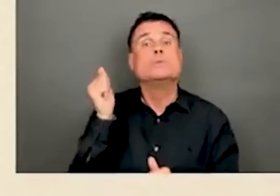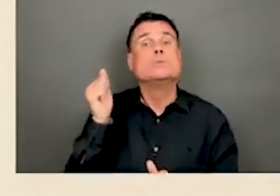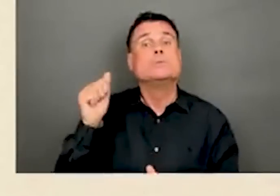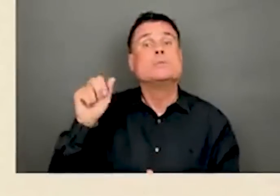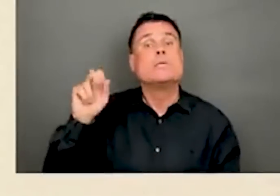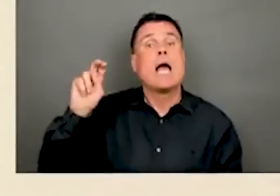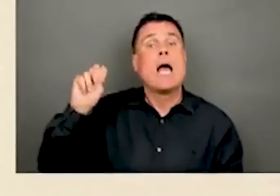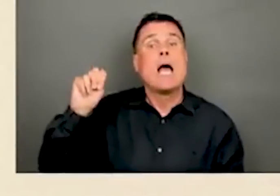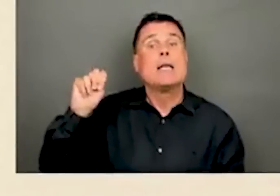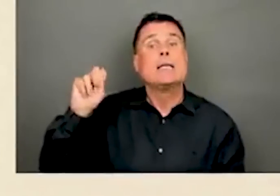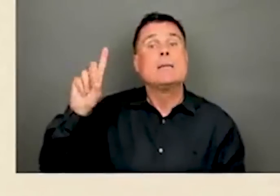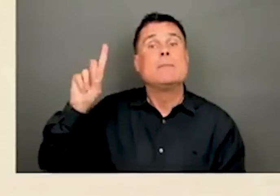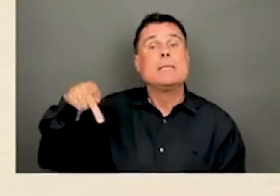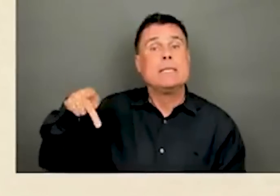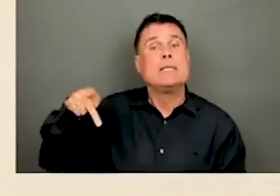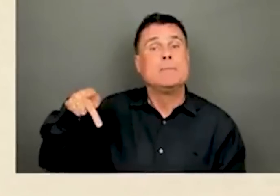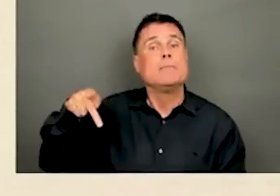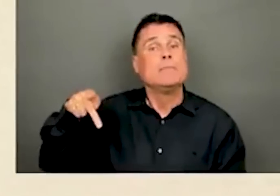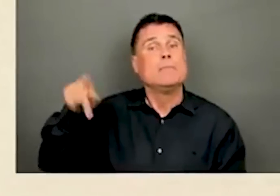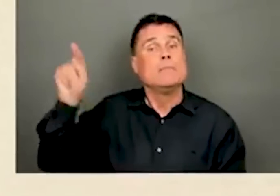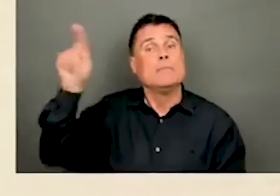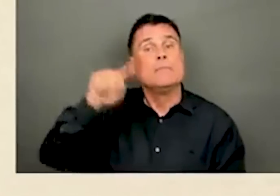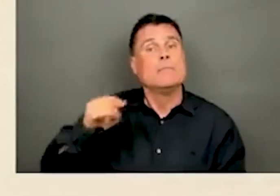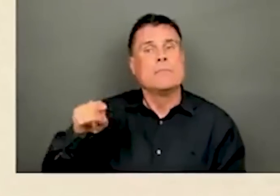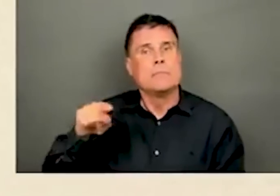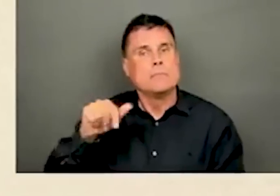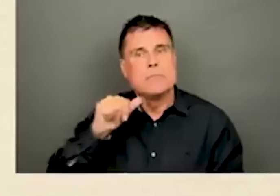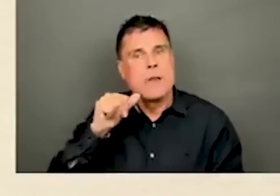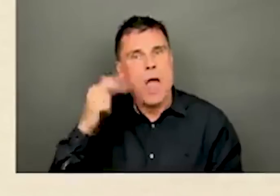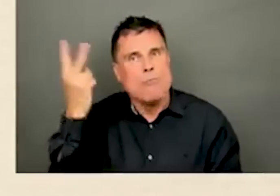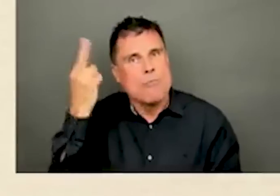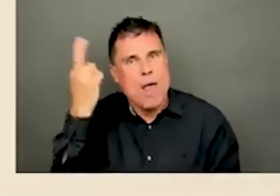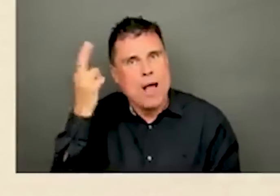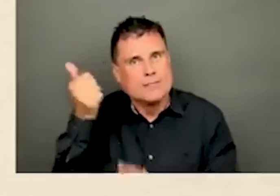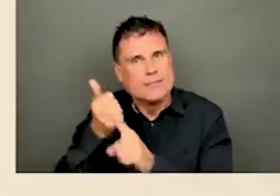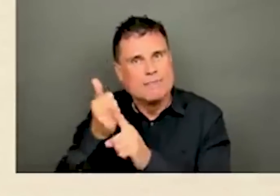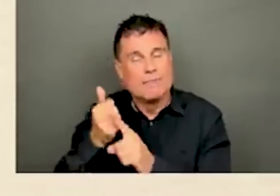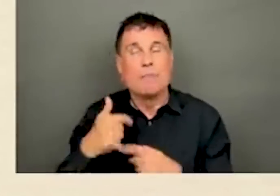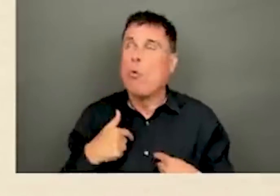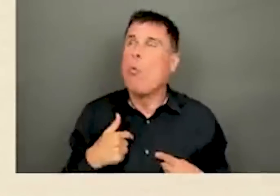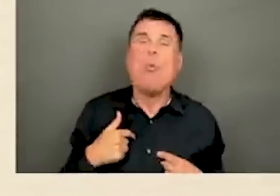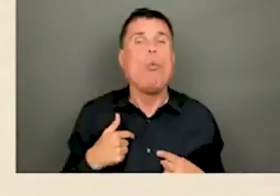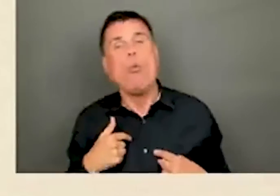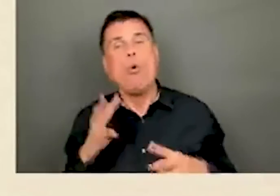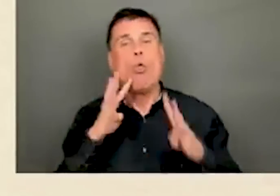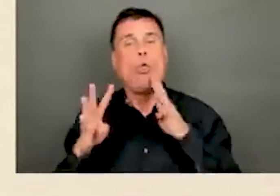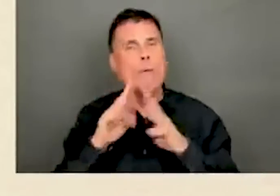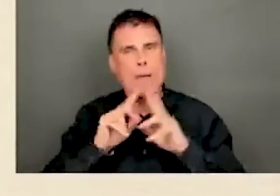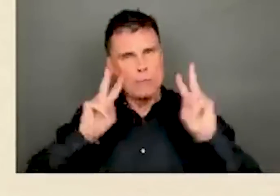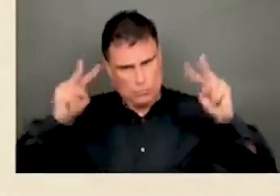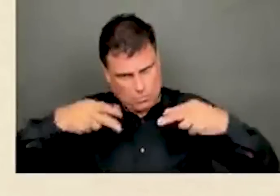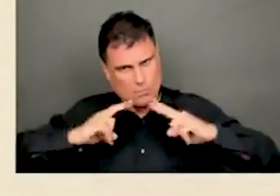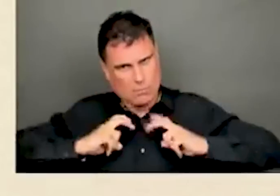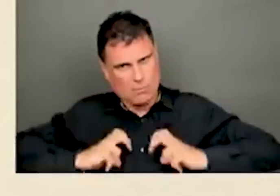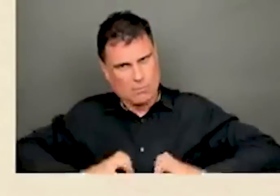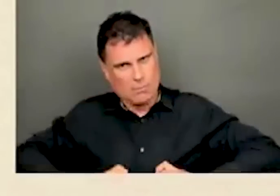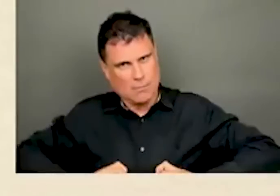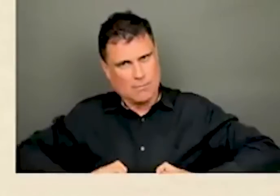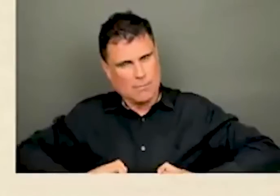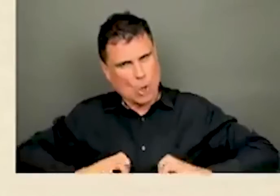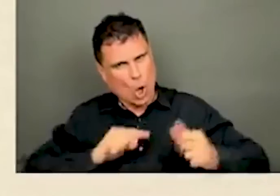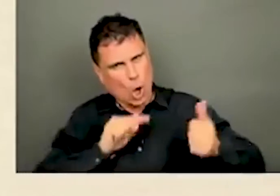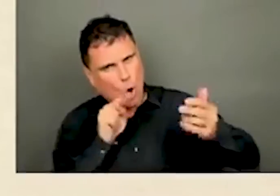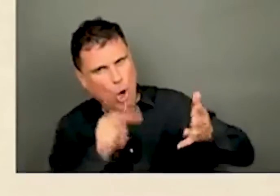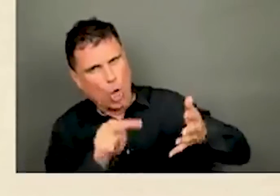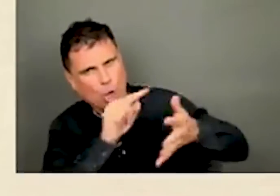of people addressing issues as they emerge, they'll continue to support that. It's never been, I don't subscribe